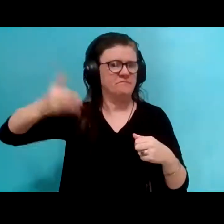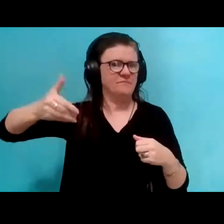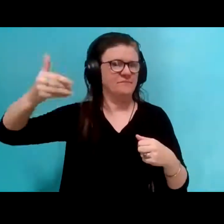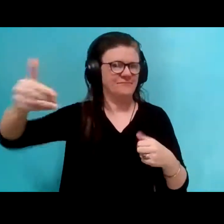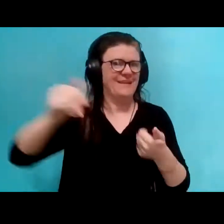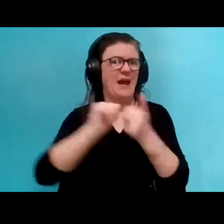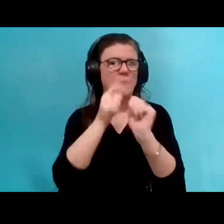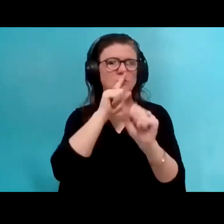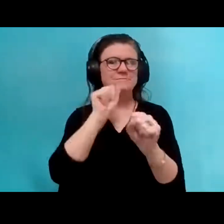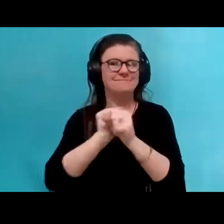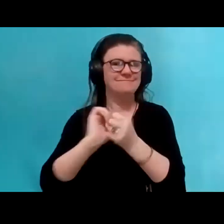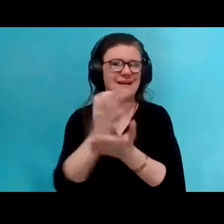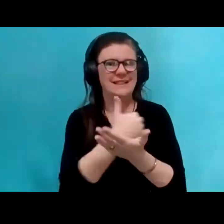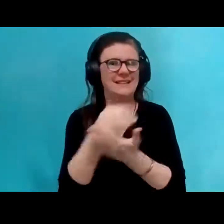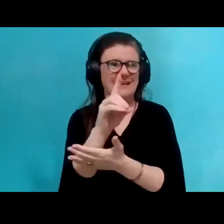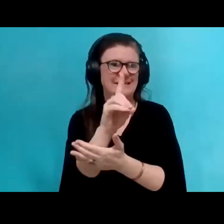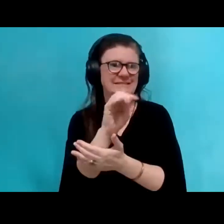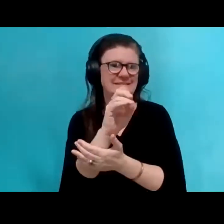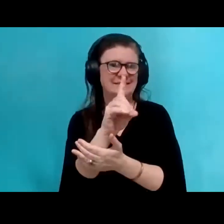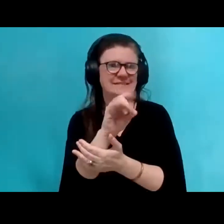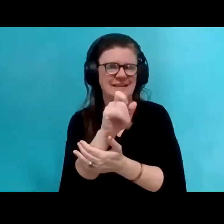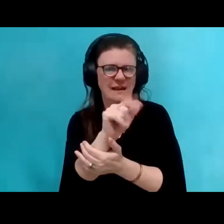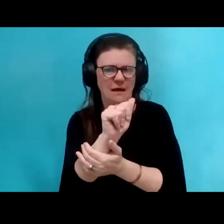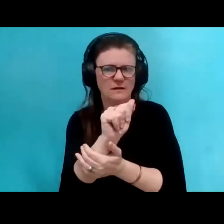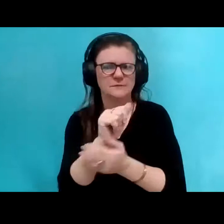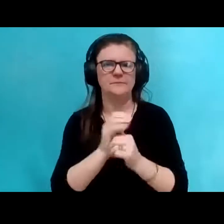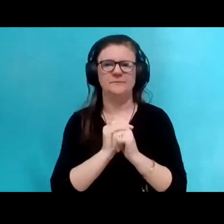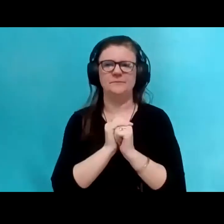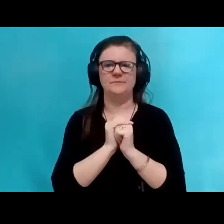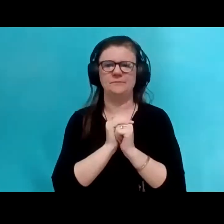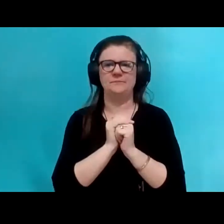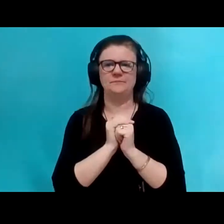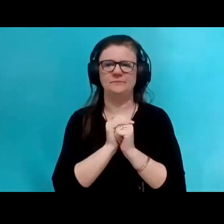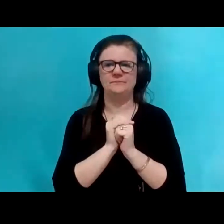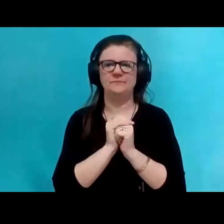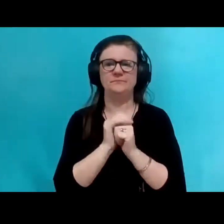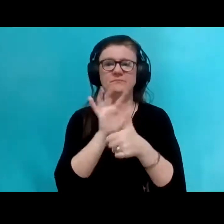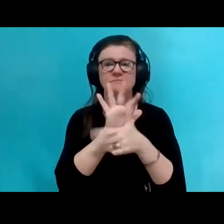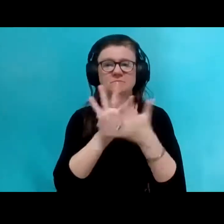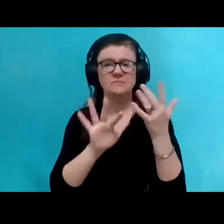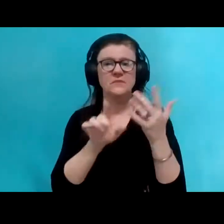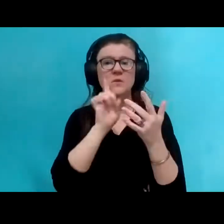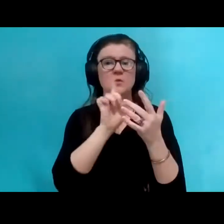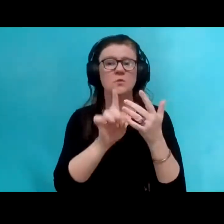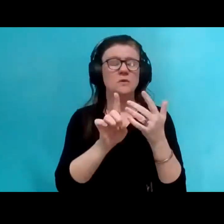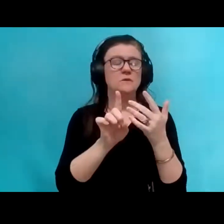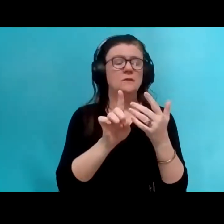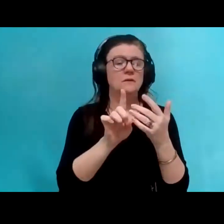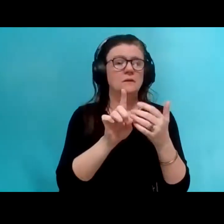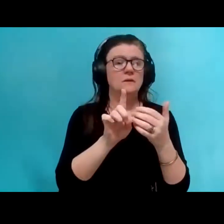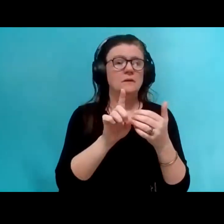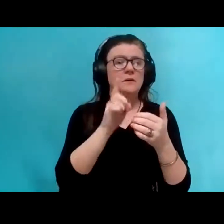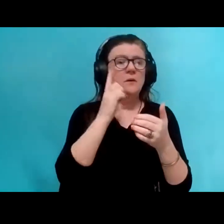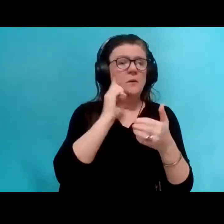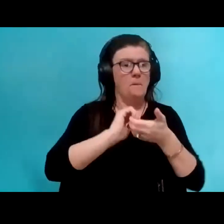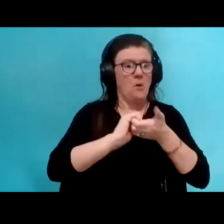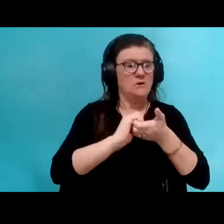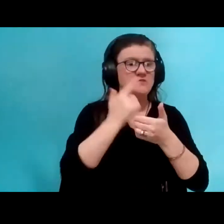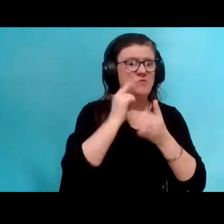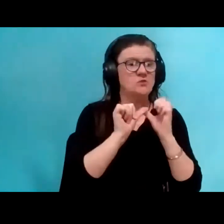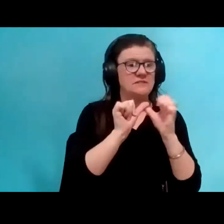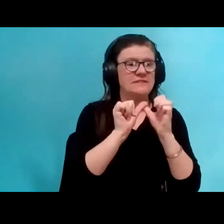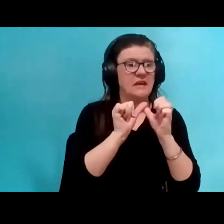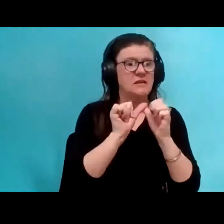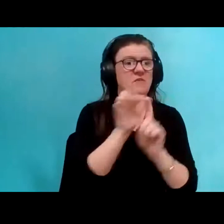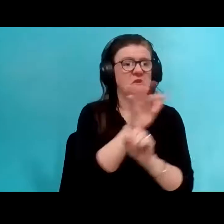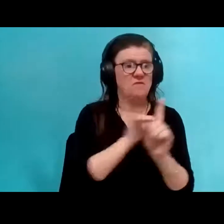that vision and that optimism into reality. Initiatives such as the Global Partnership on Sustainable Development Data and the Inclusive